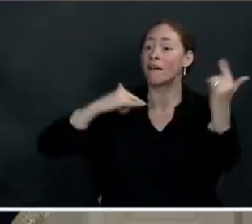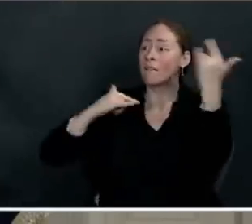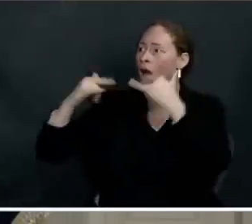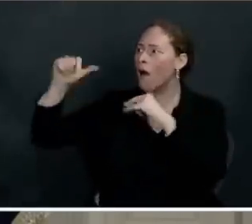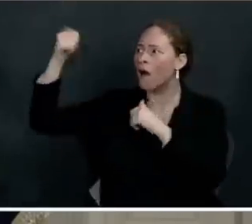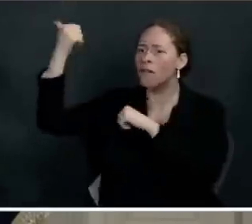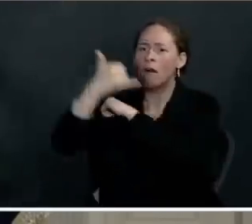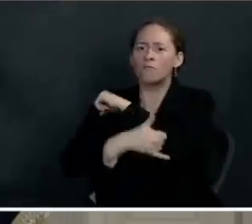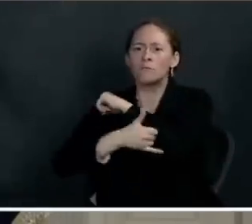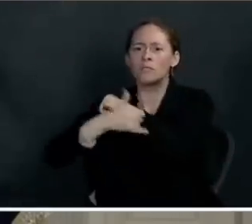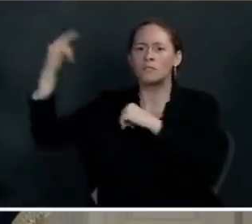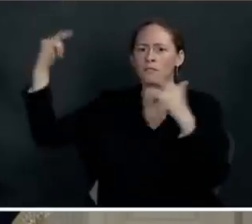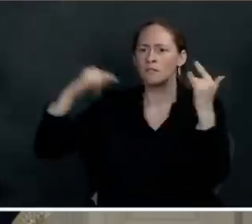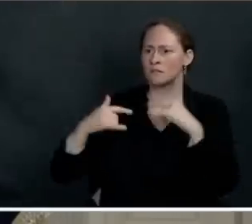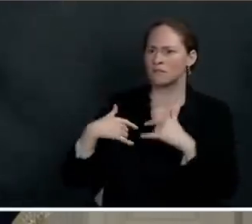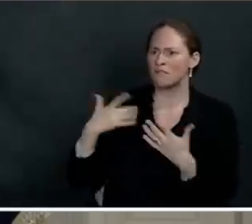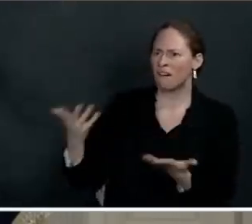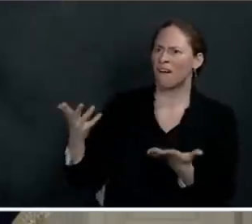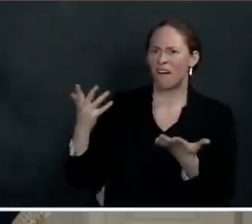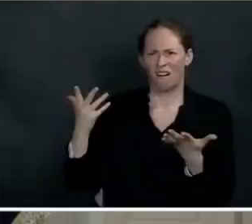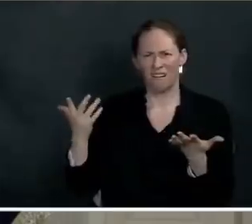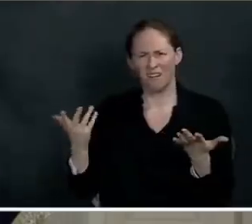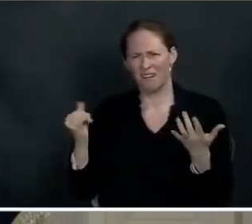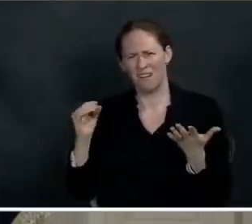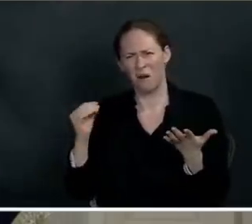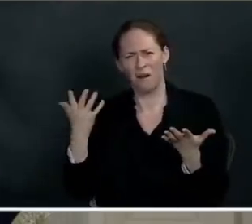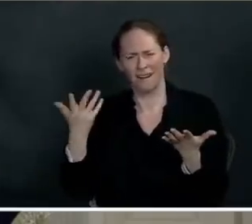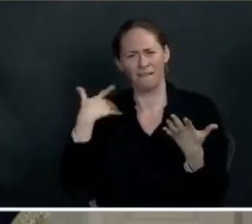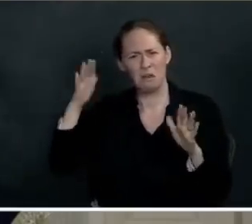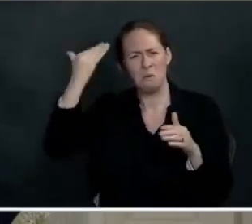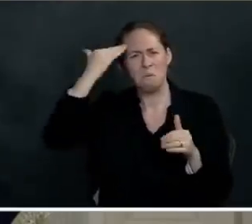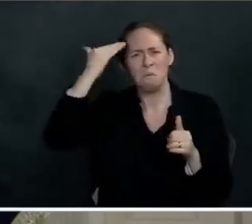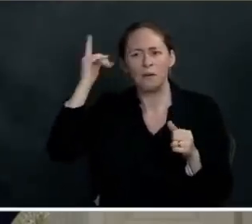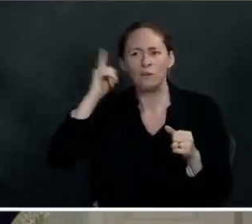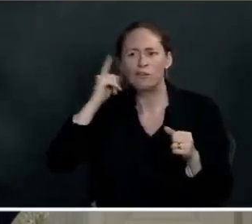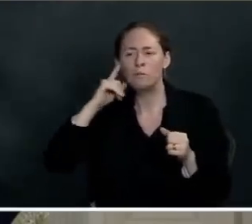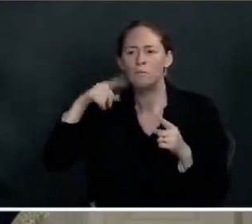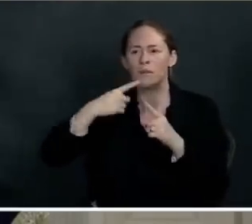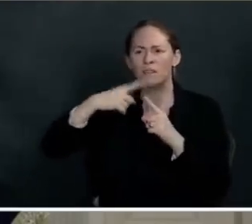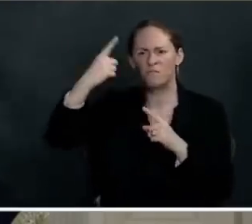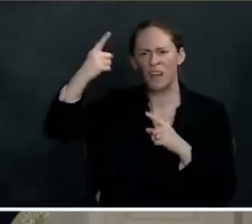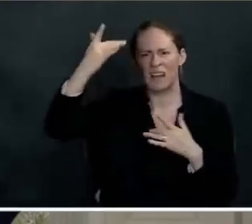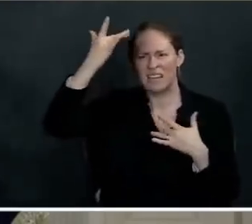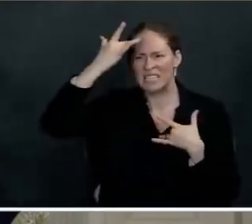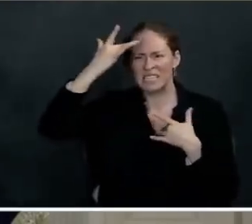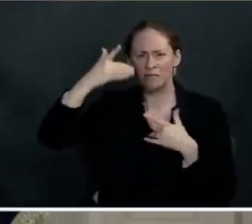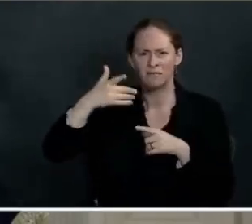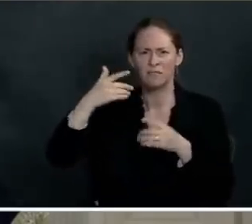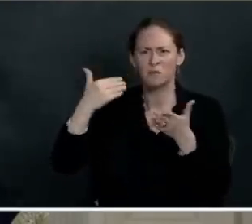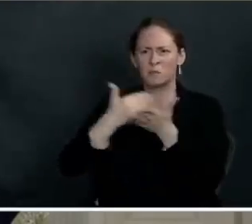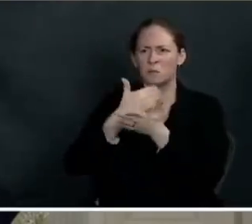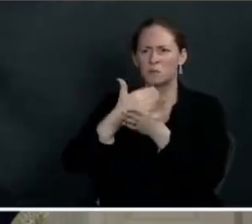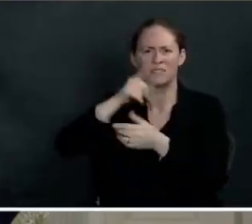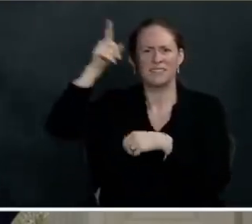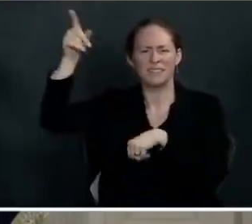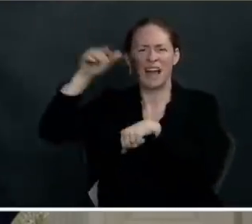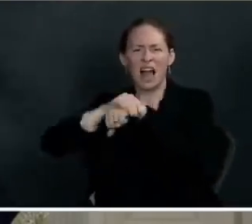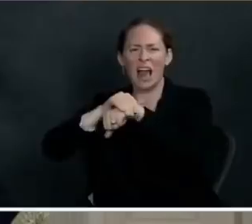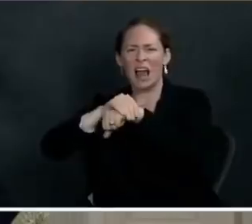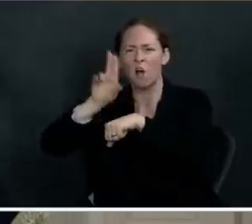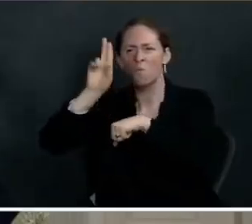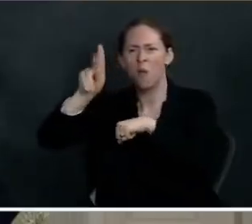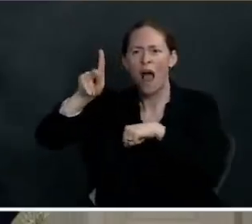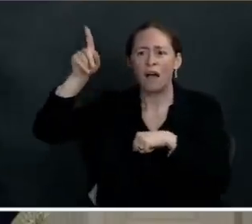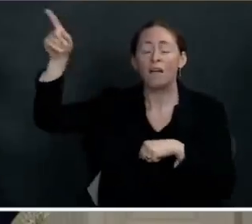all if you can hold a second, you've all heard about the strain, the British strain, the Brazilian strain,